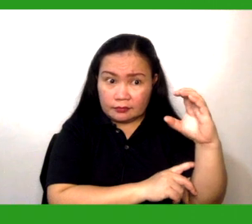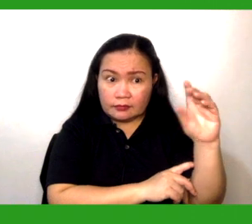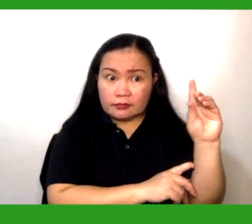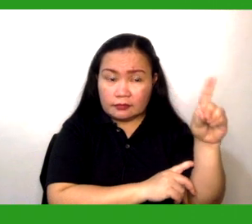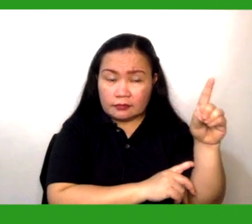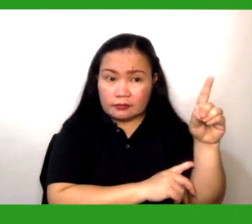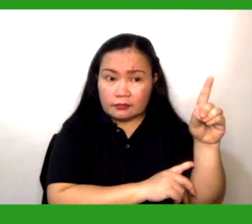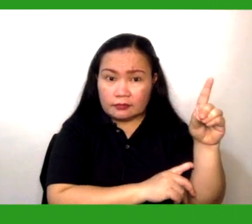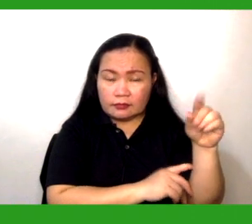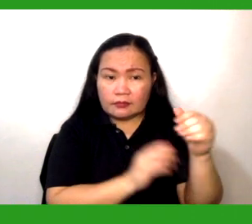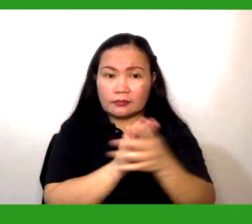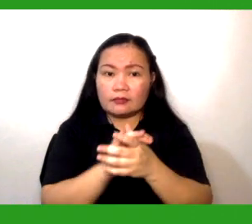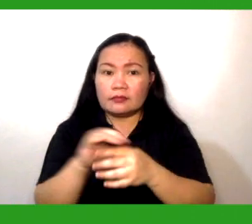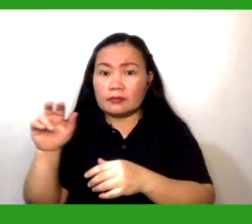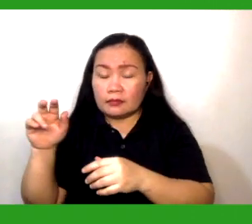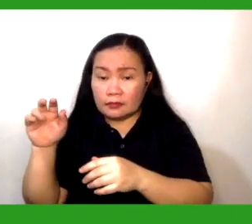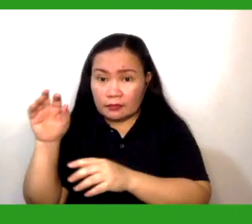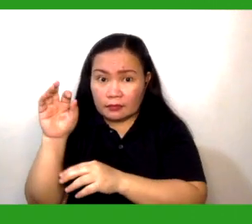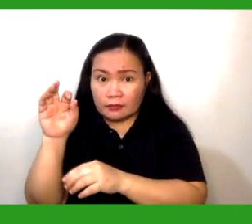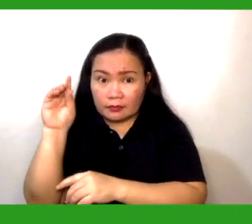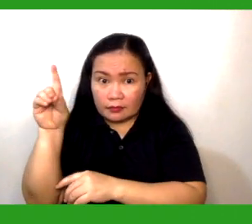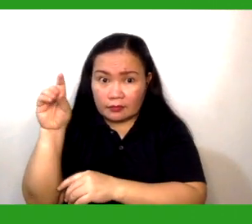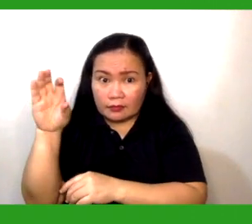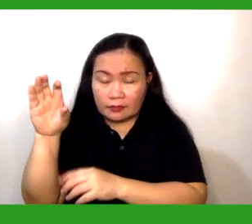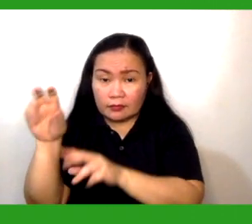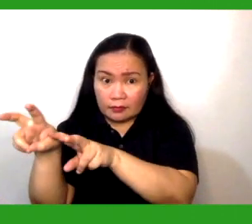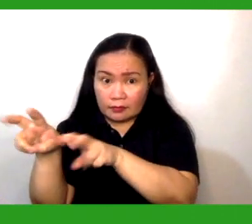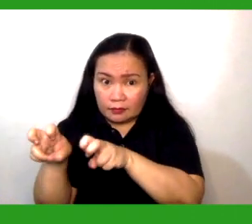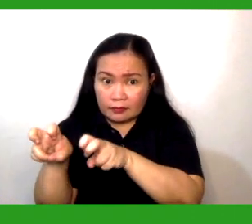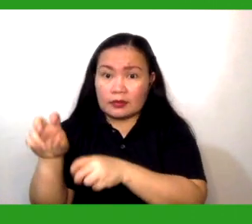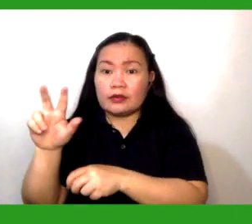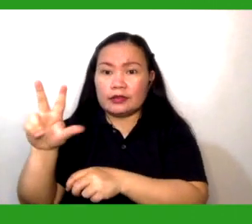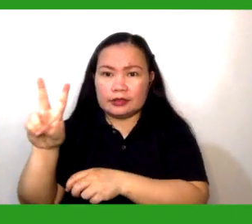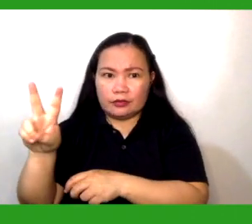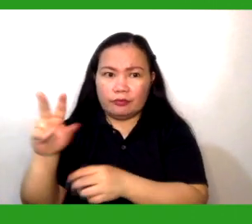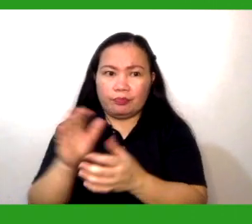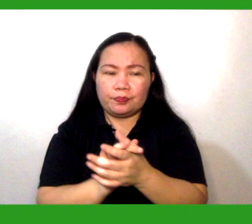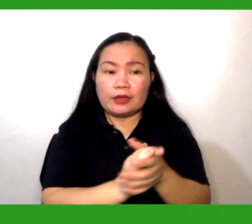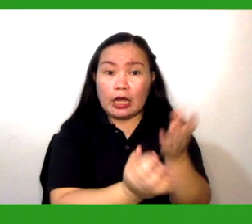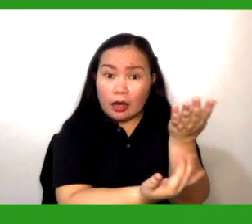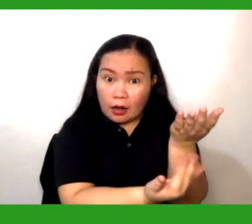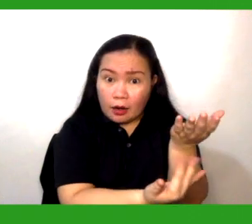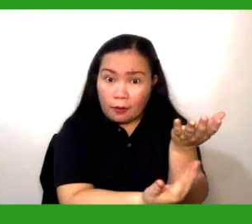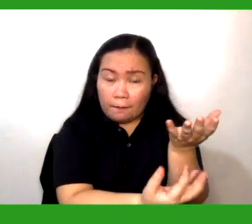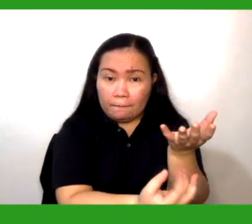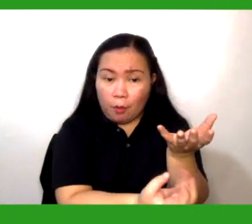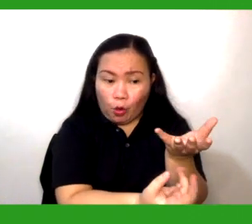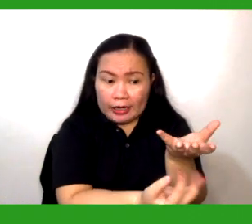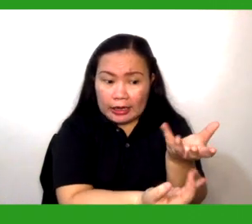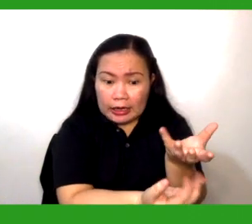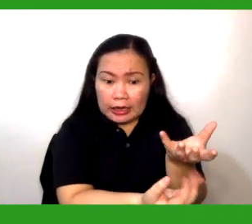is 32. Next, the boiling point naman is